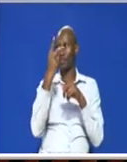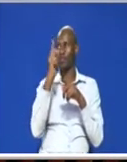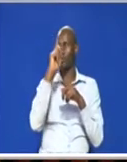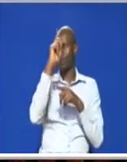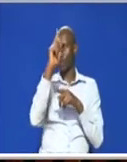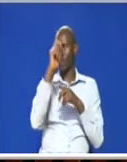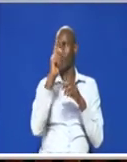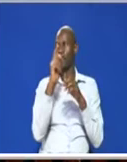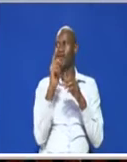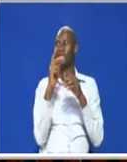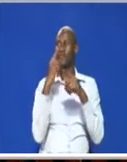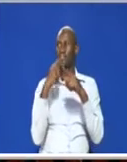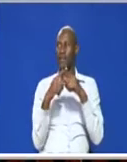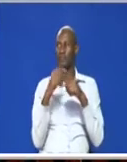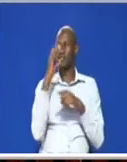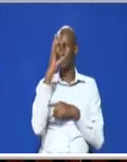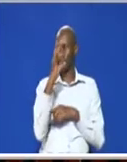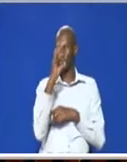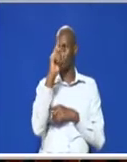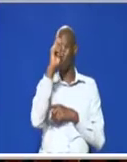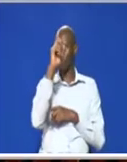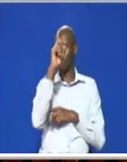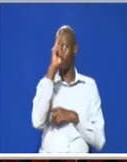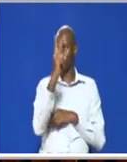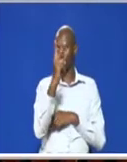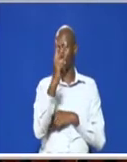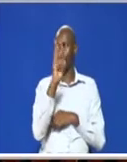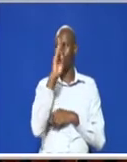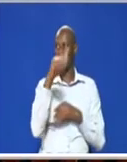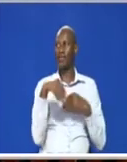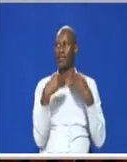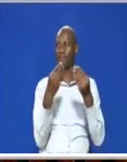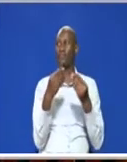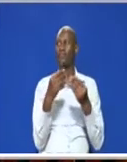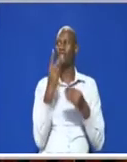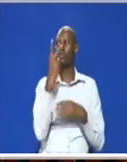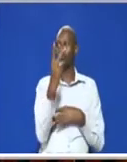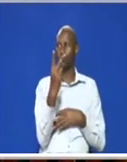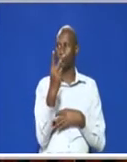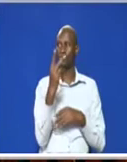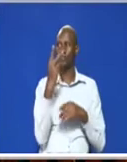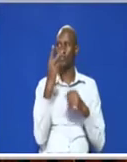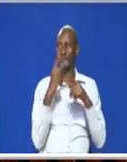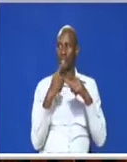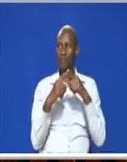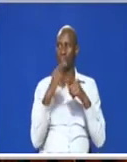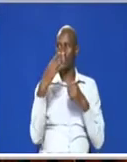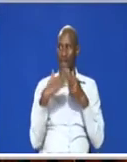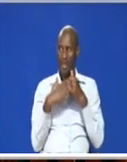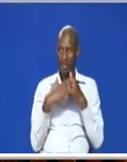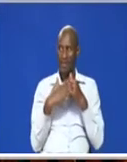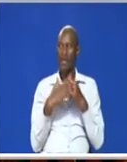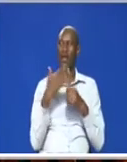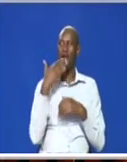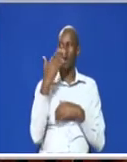1 times 3 to power 2, which will give us 2 times 9, and